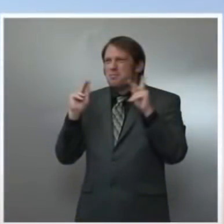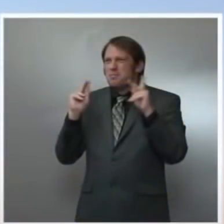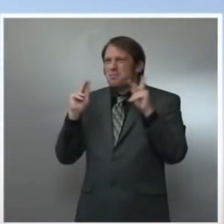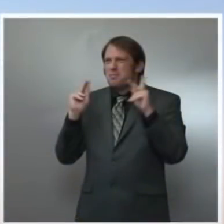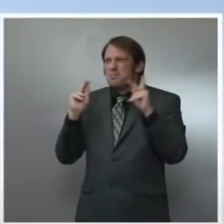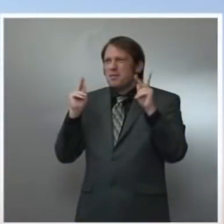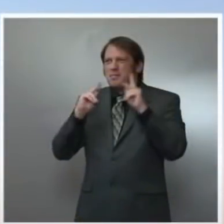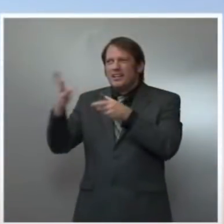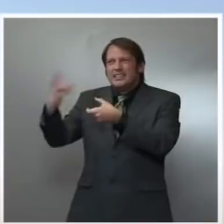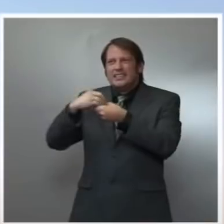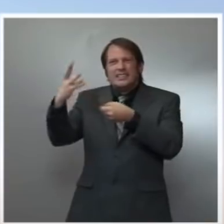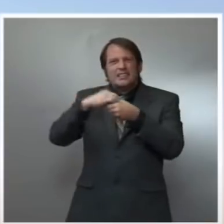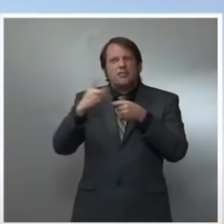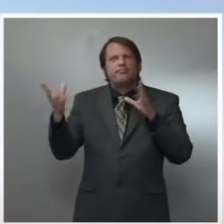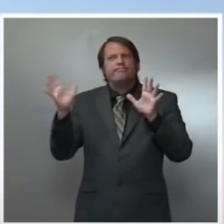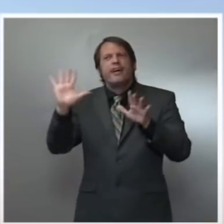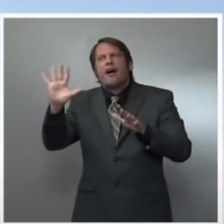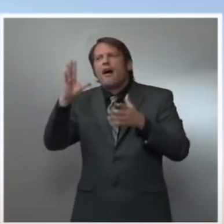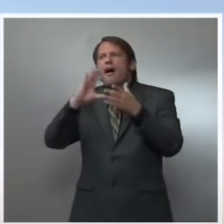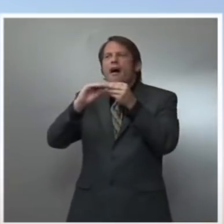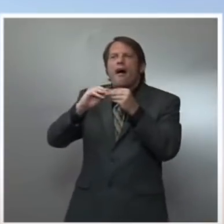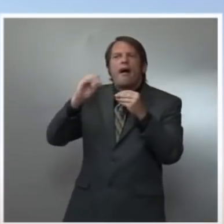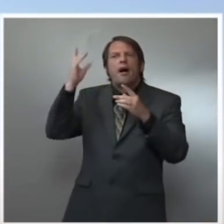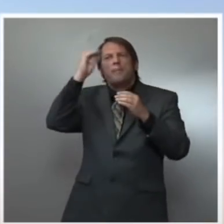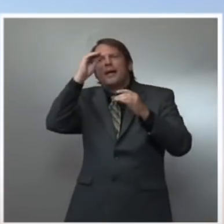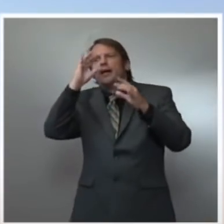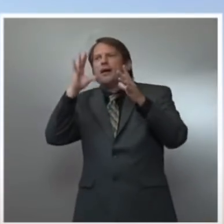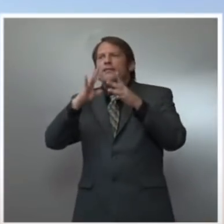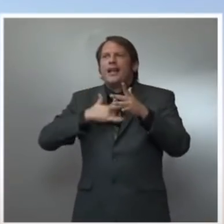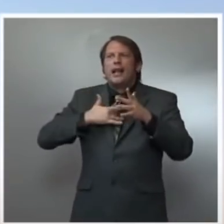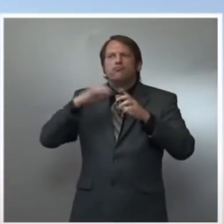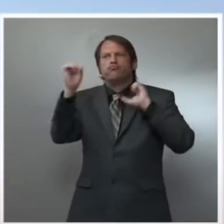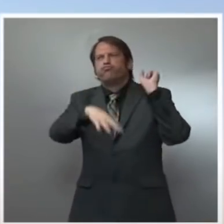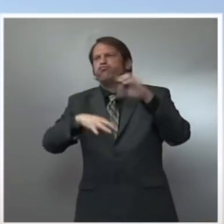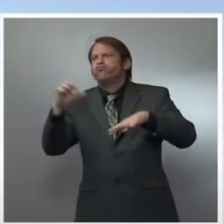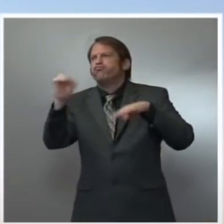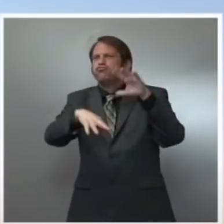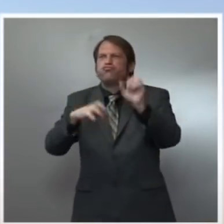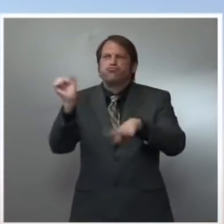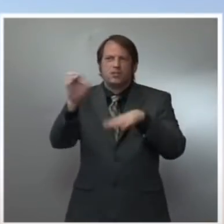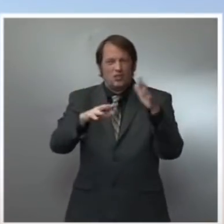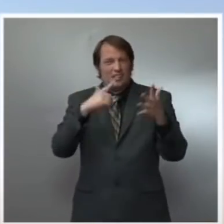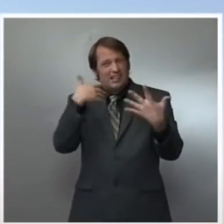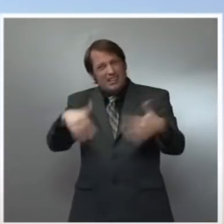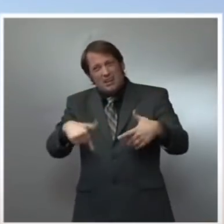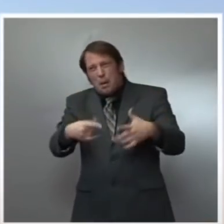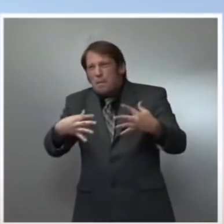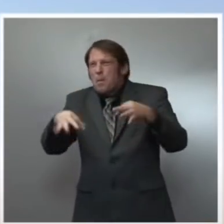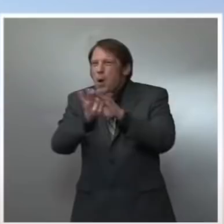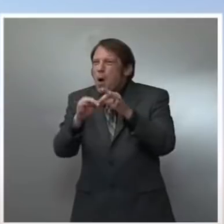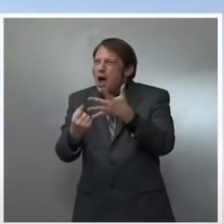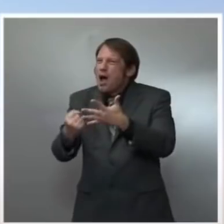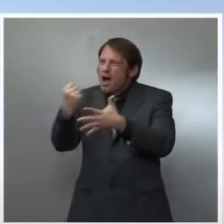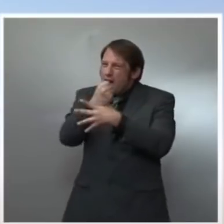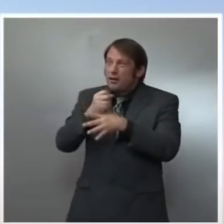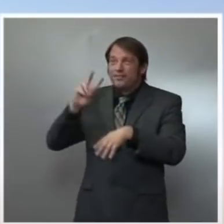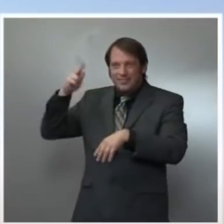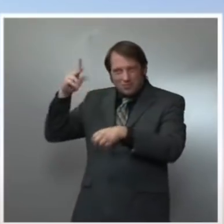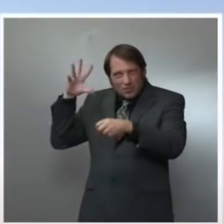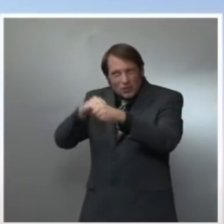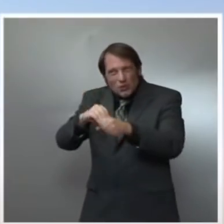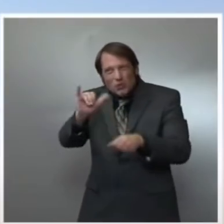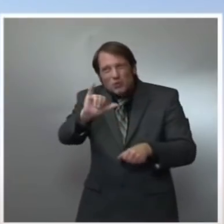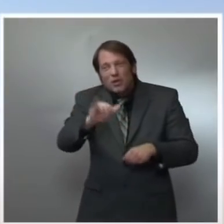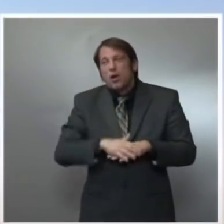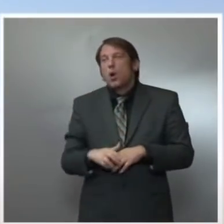number one. That this is a priority to him. It's a priority to the vice president. It's a priority to Susan Rice, who's leading the Domestic